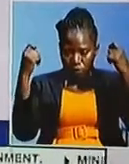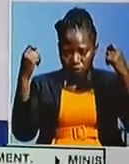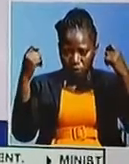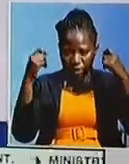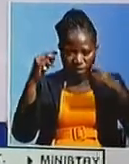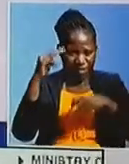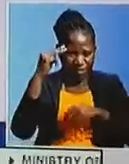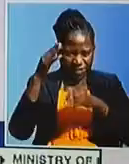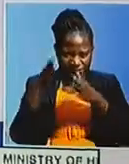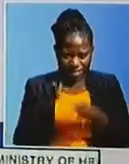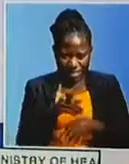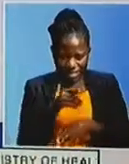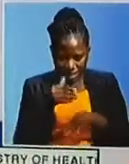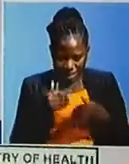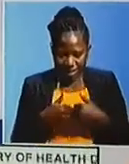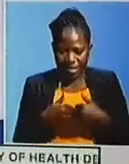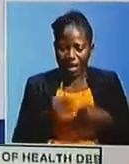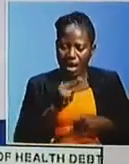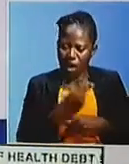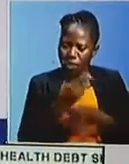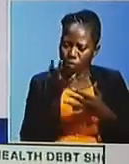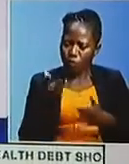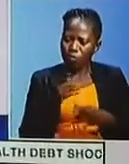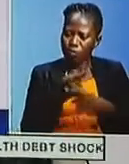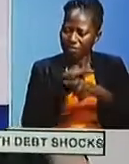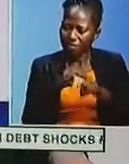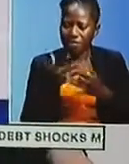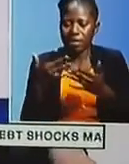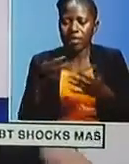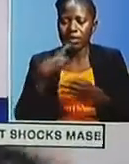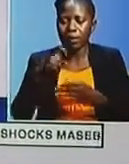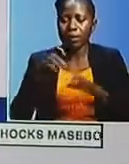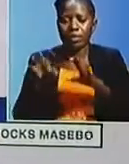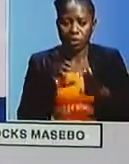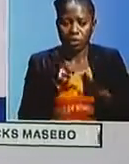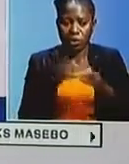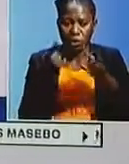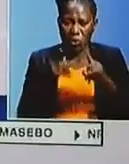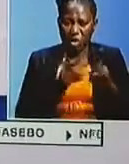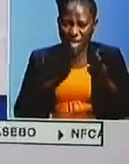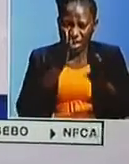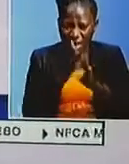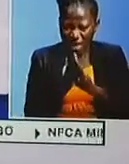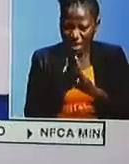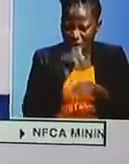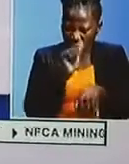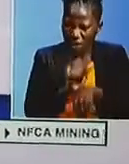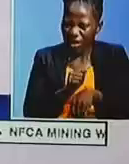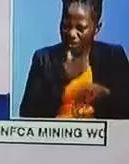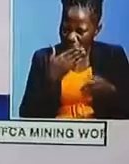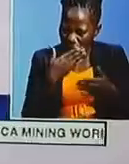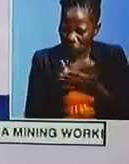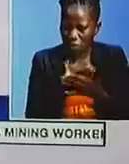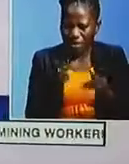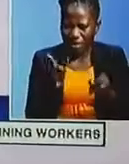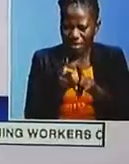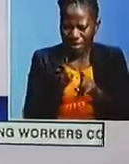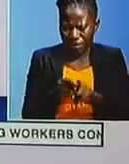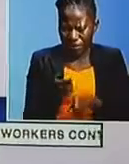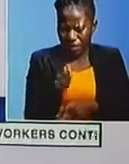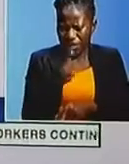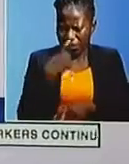hope that something different will be done, especially when it comes to issues of accountability and transparency, and the need to see to it